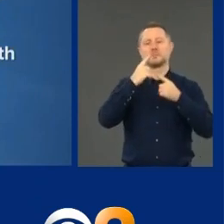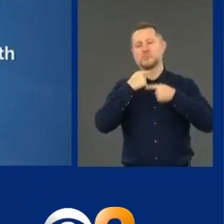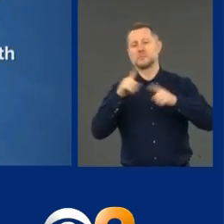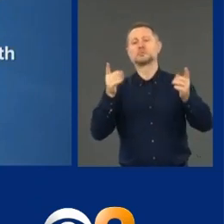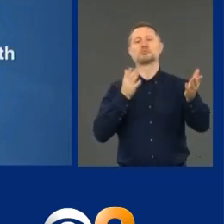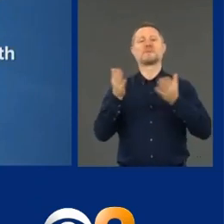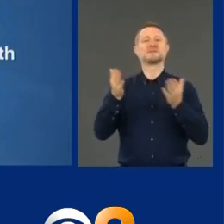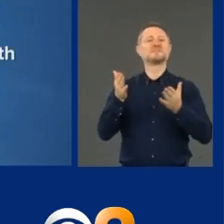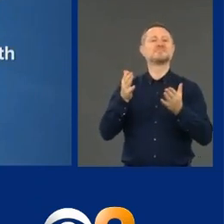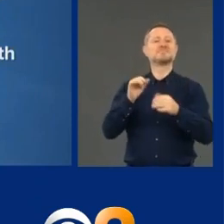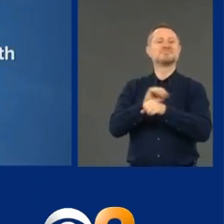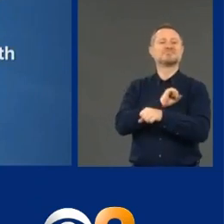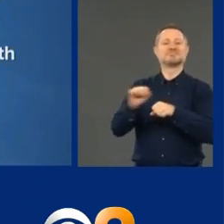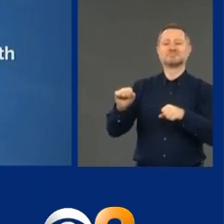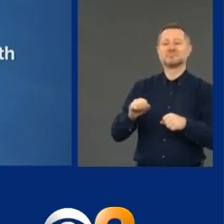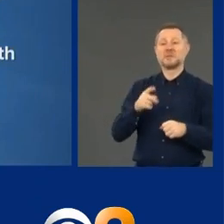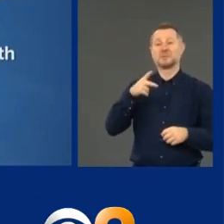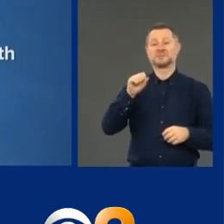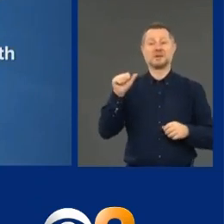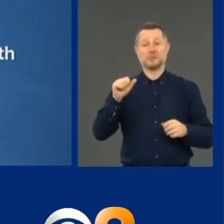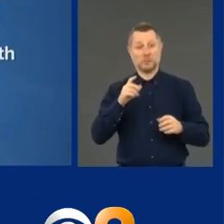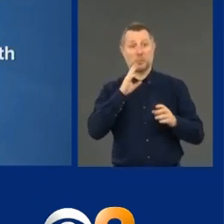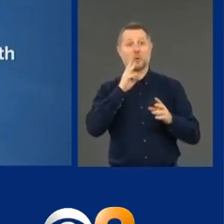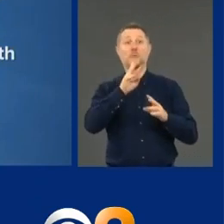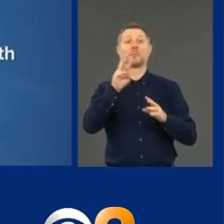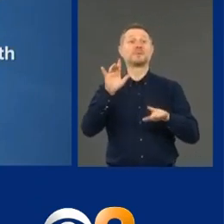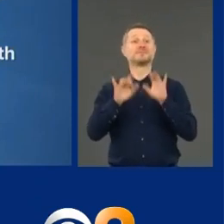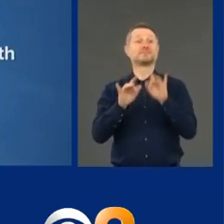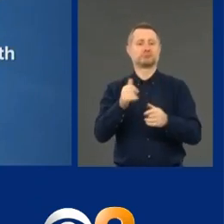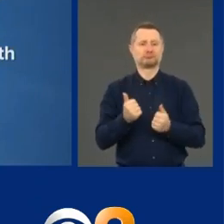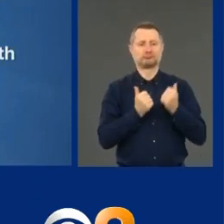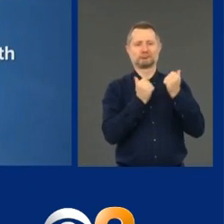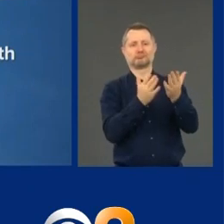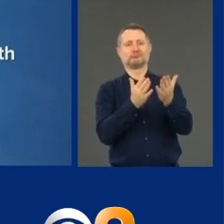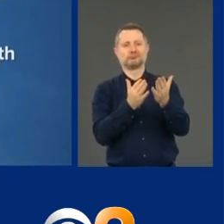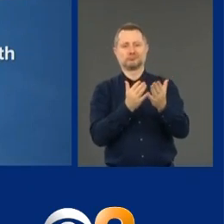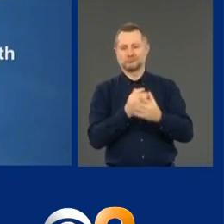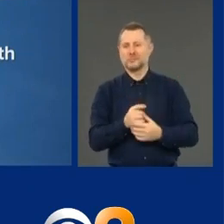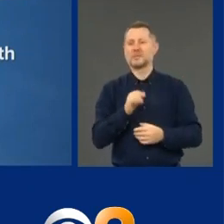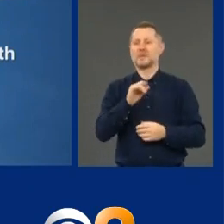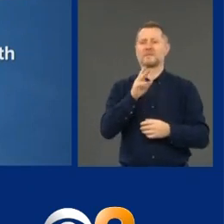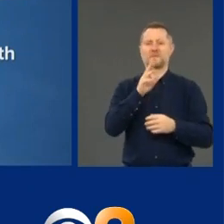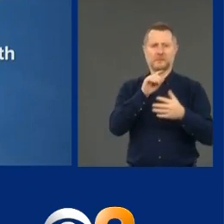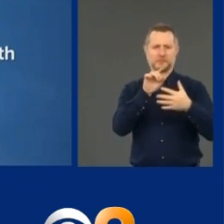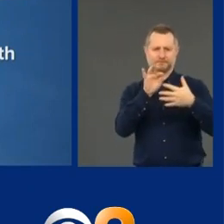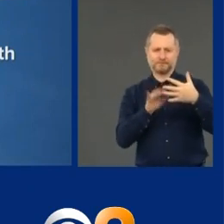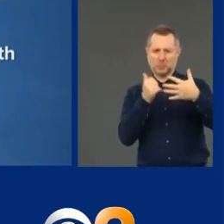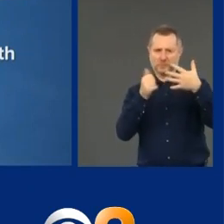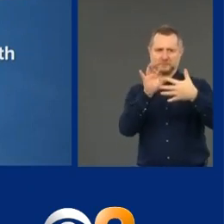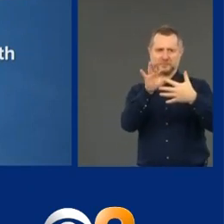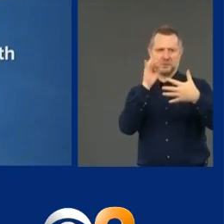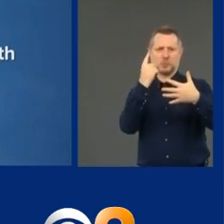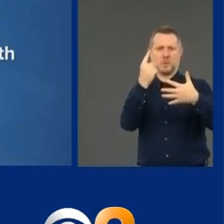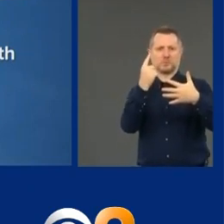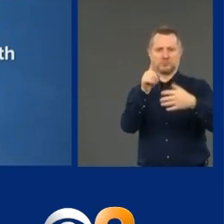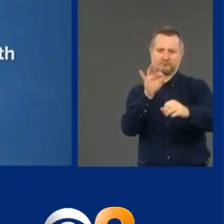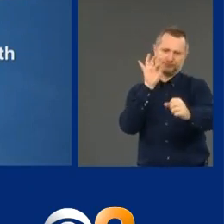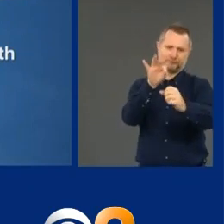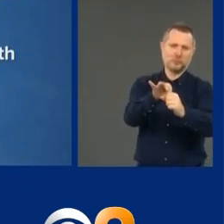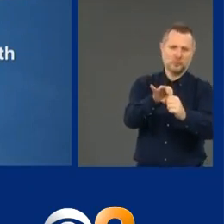asking people to go to the website, look at the 5 finalists and vote, and then we will announce a